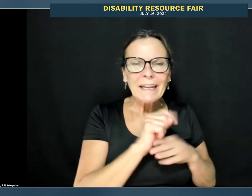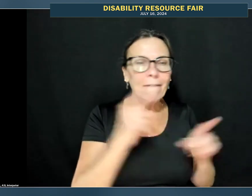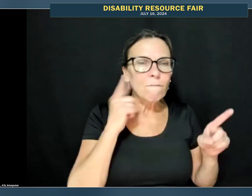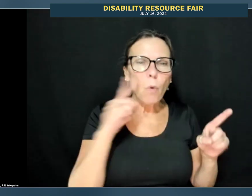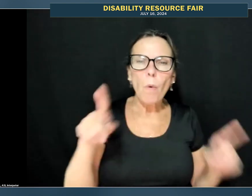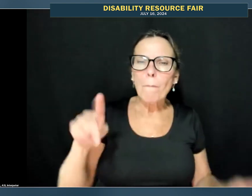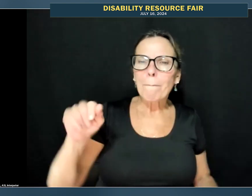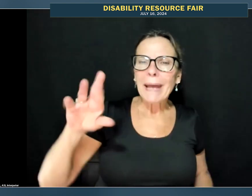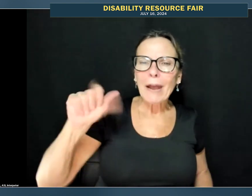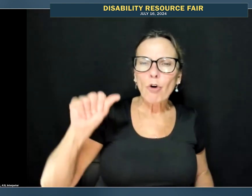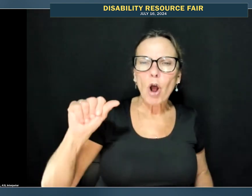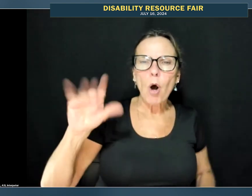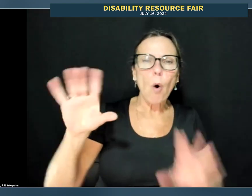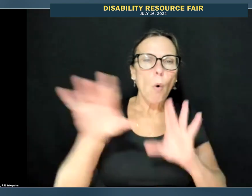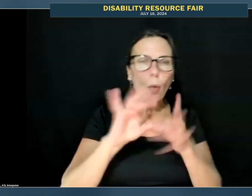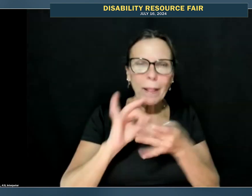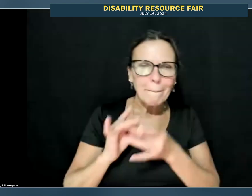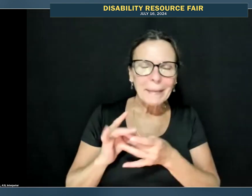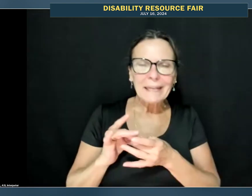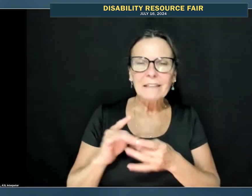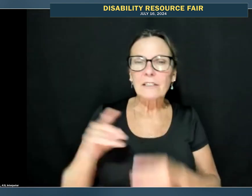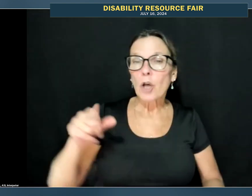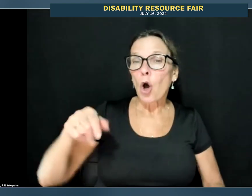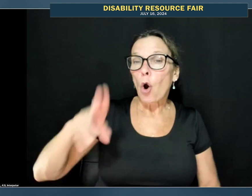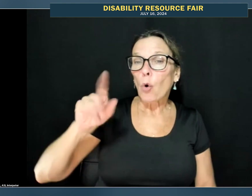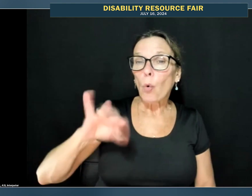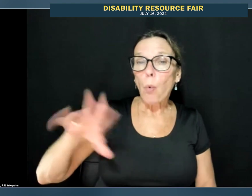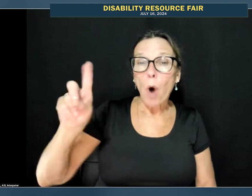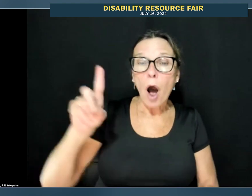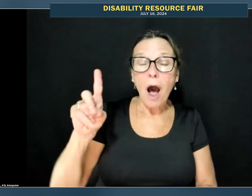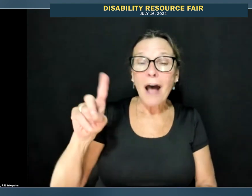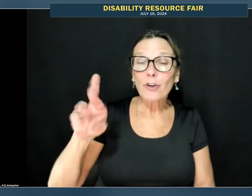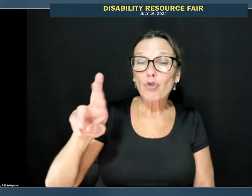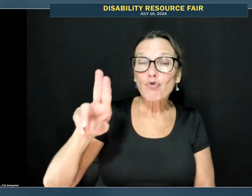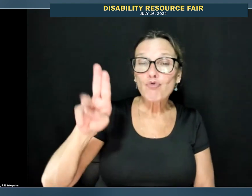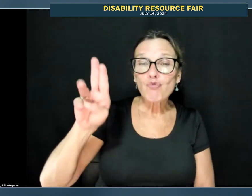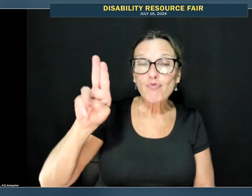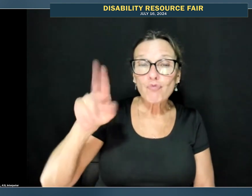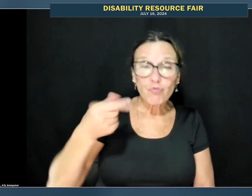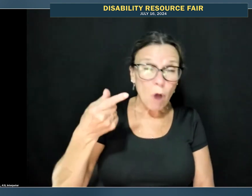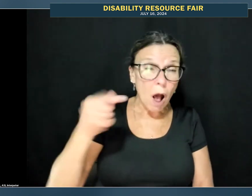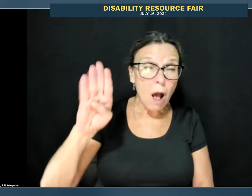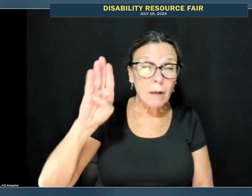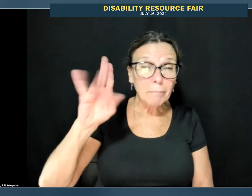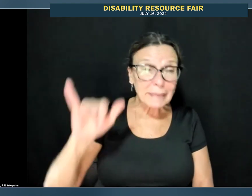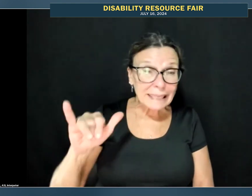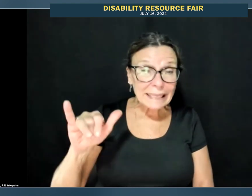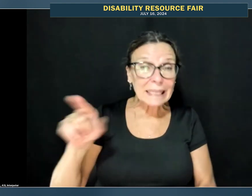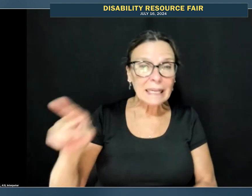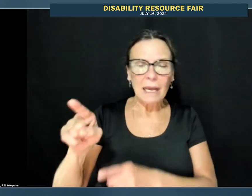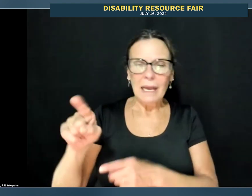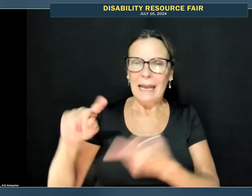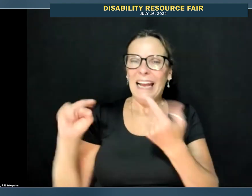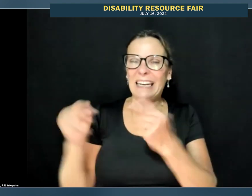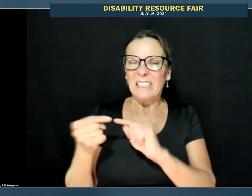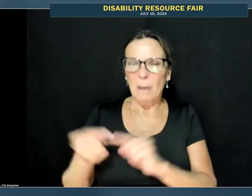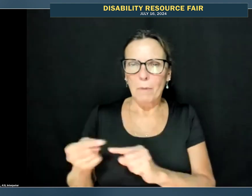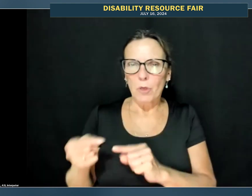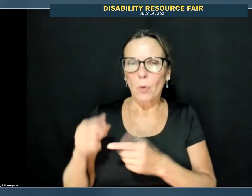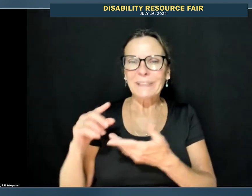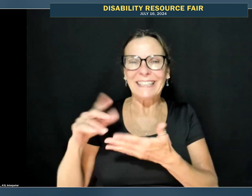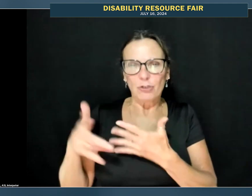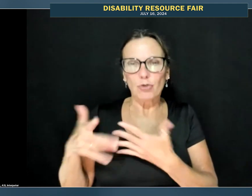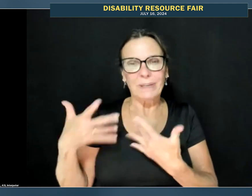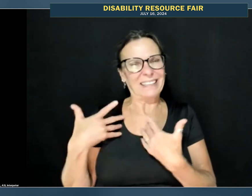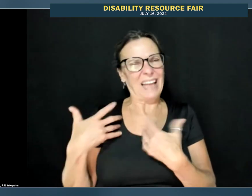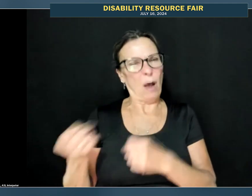for quad rugby and how he got over some of his injury stuff. It's actually a